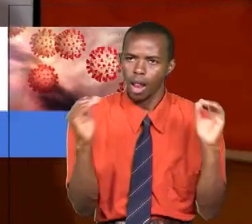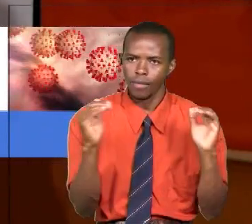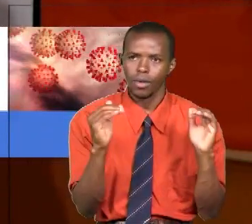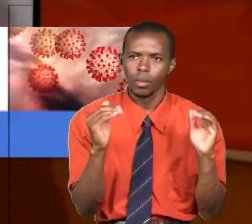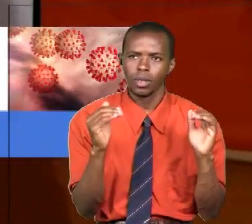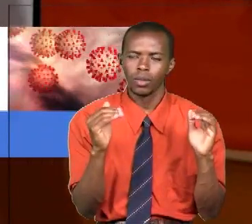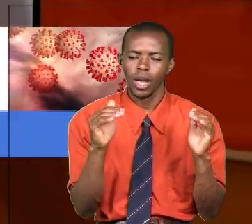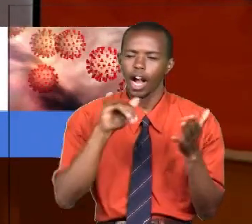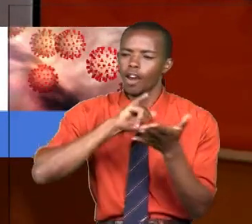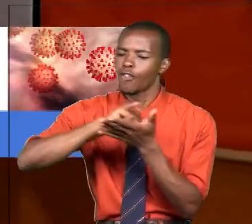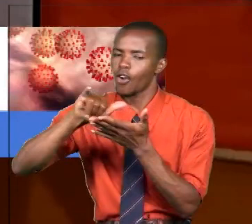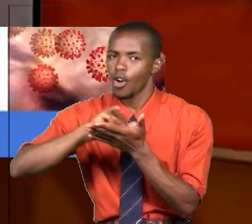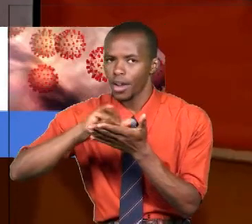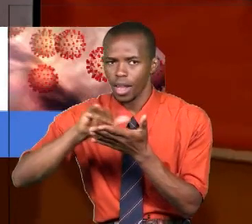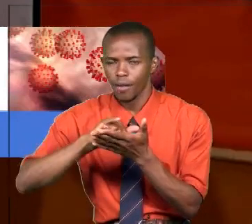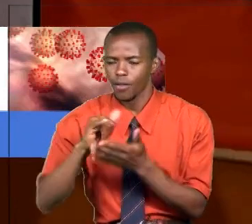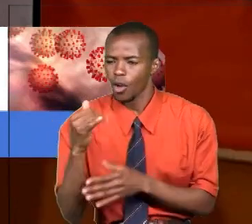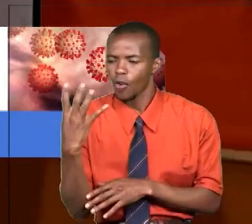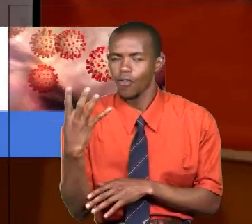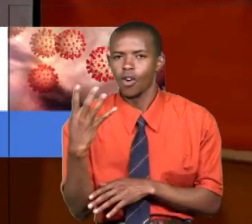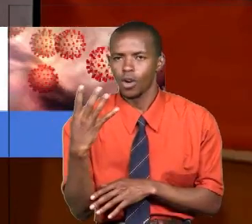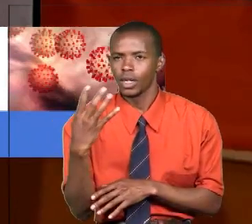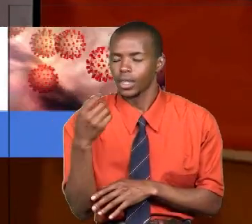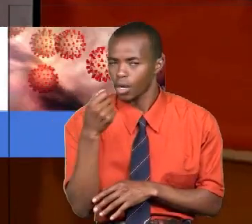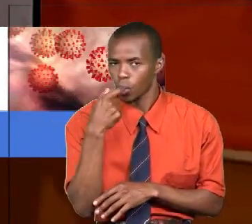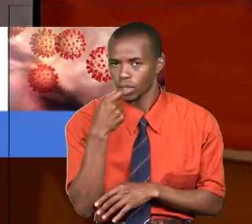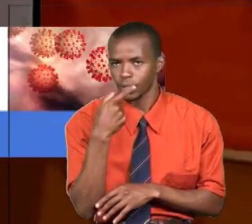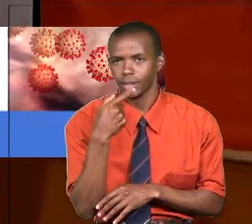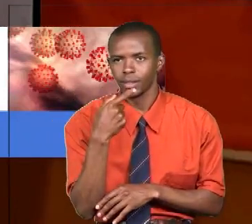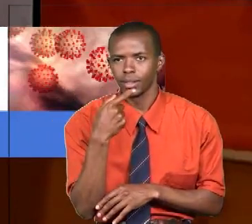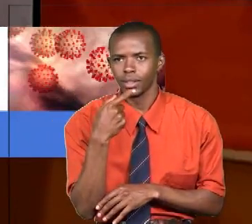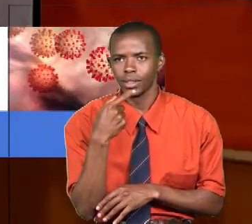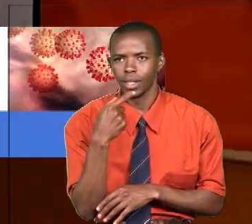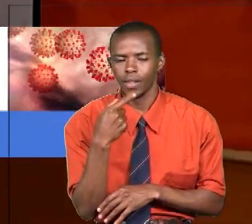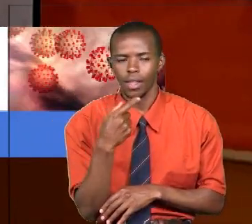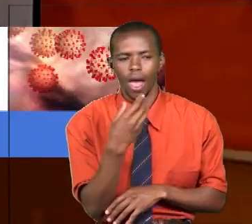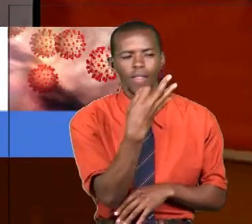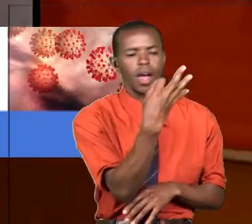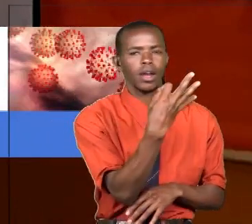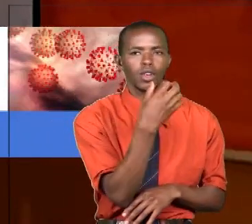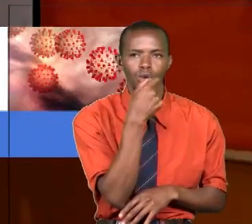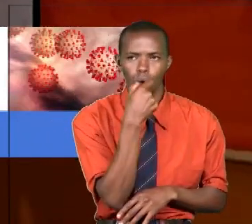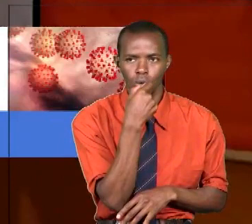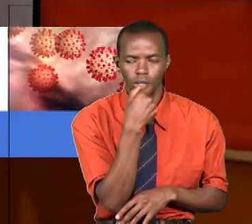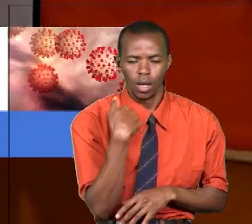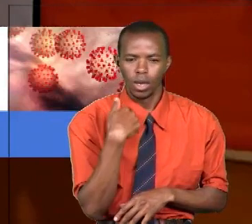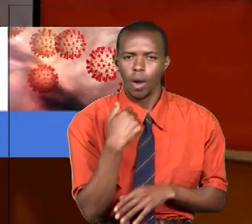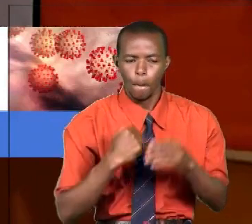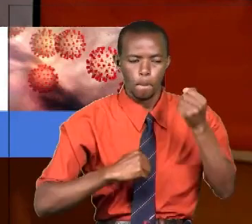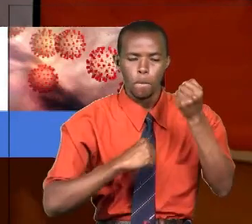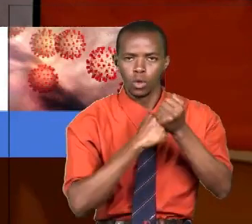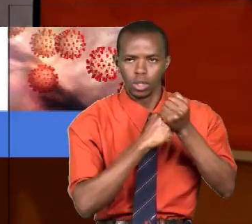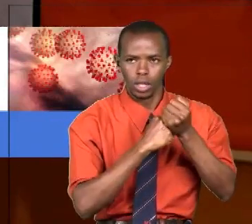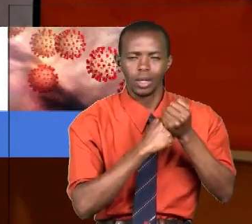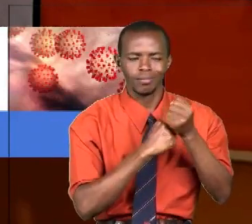of California, that the full dosing is a third dose. And that's why the booster is